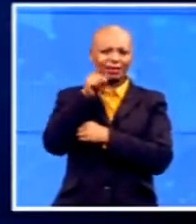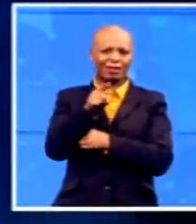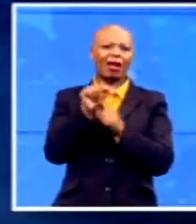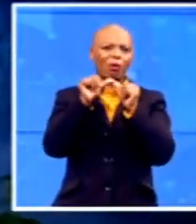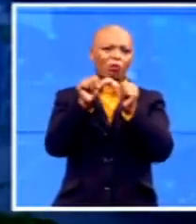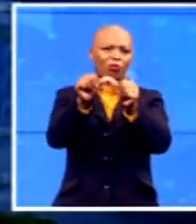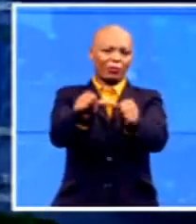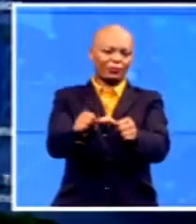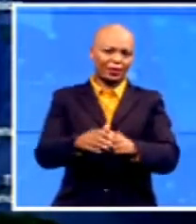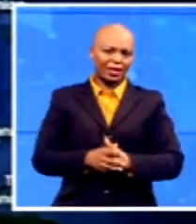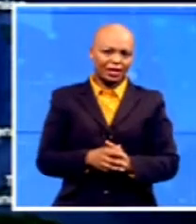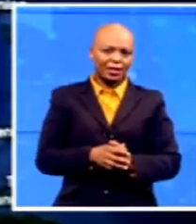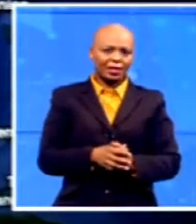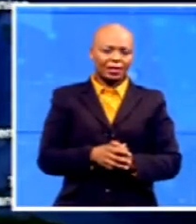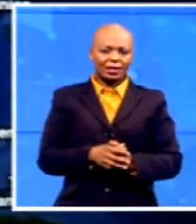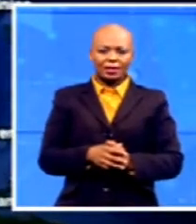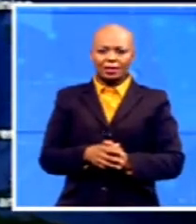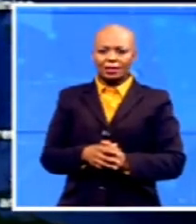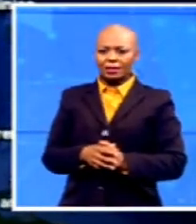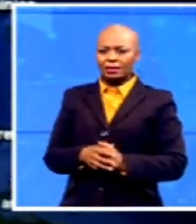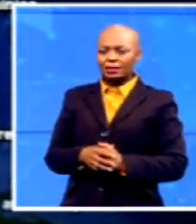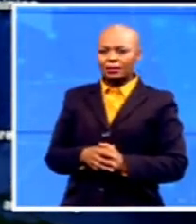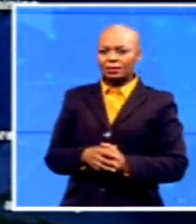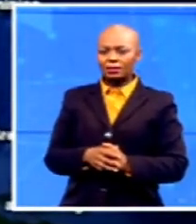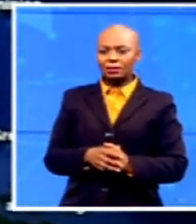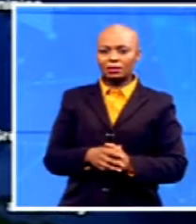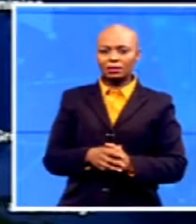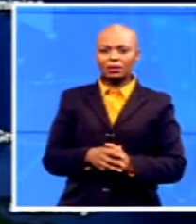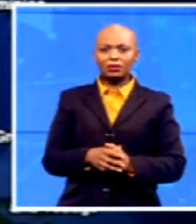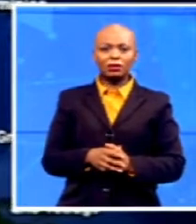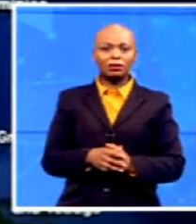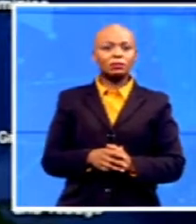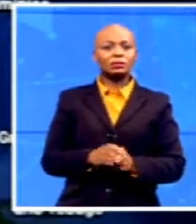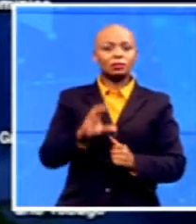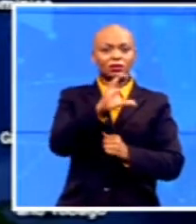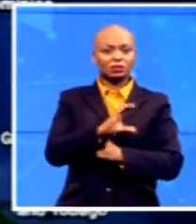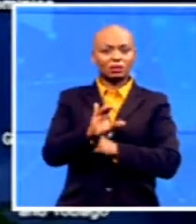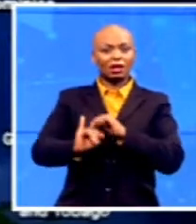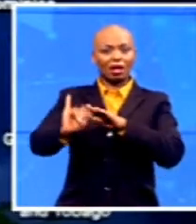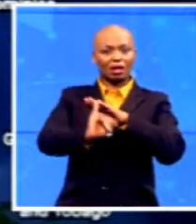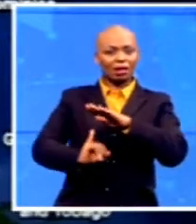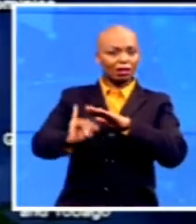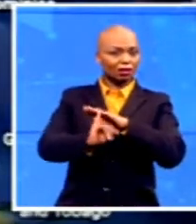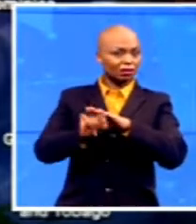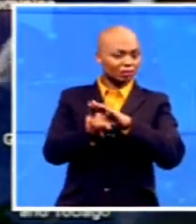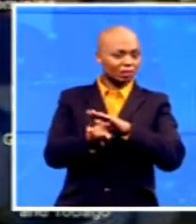The Caribbean island nation that borders the Dominican Republic on its eastern flank and Jamaica and Cuba to the